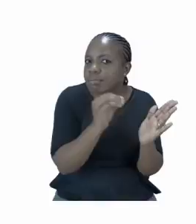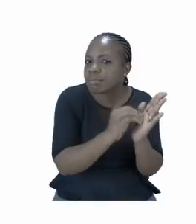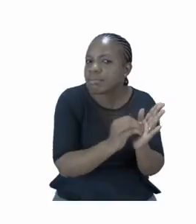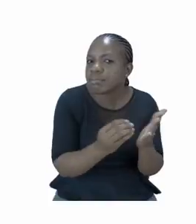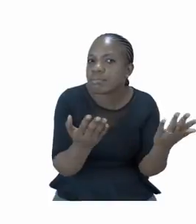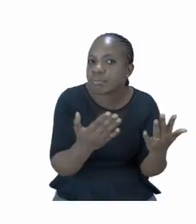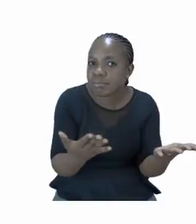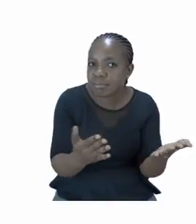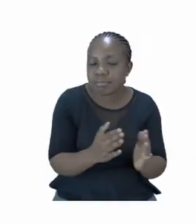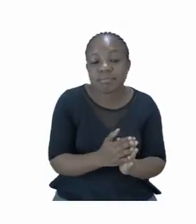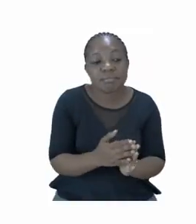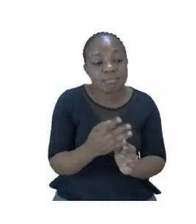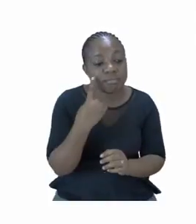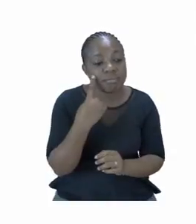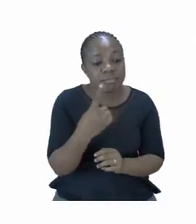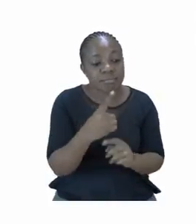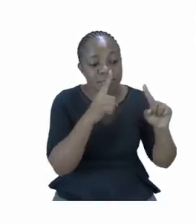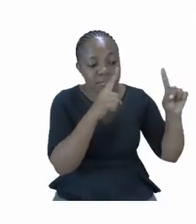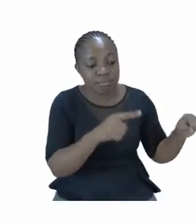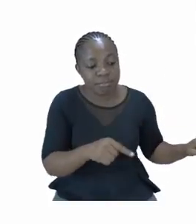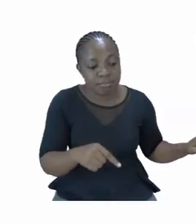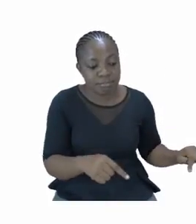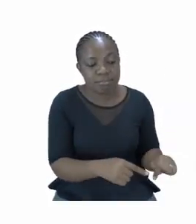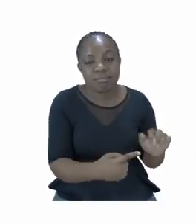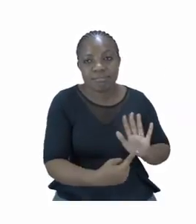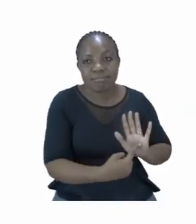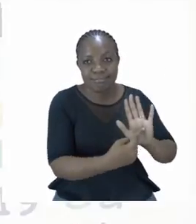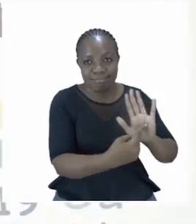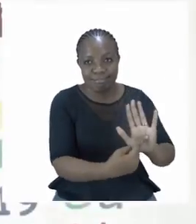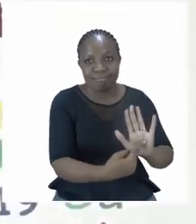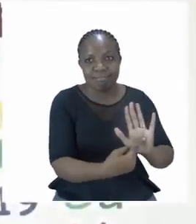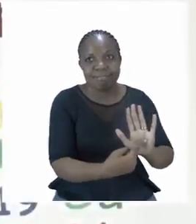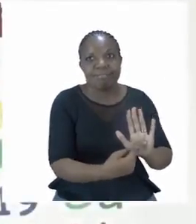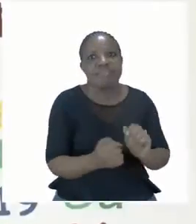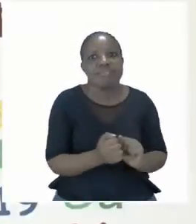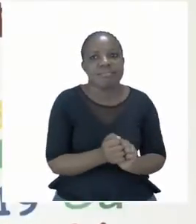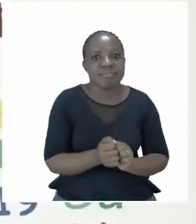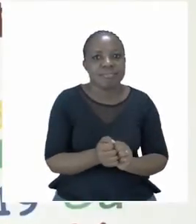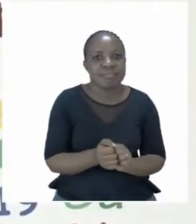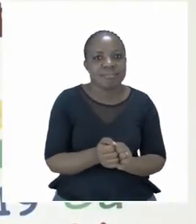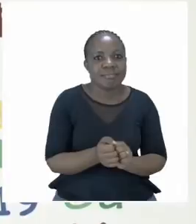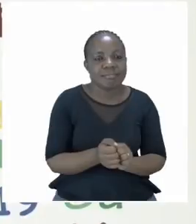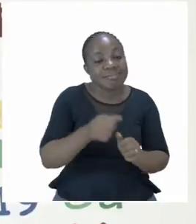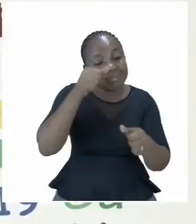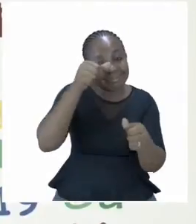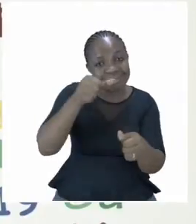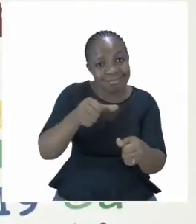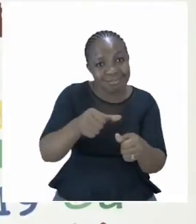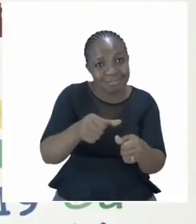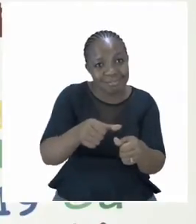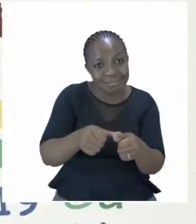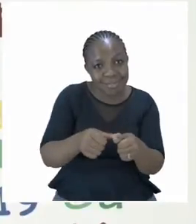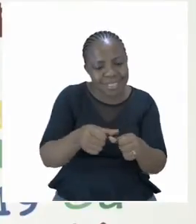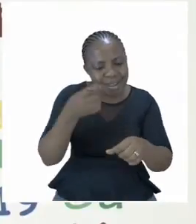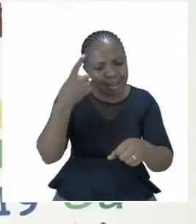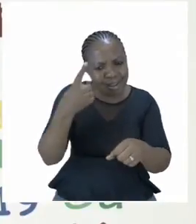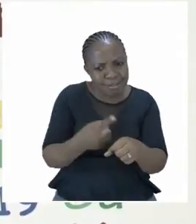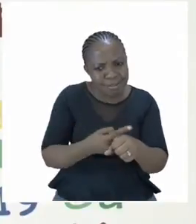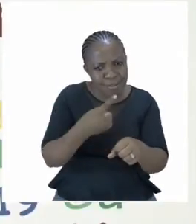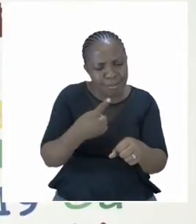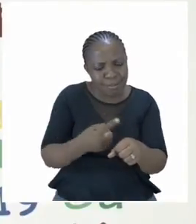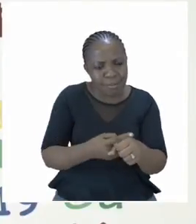the board and see where we can put our capital letter. Now remember, every